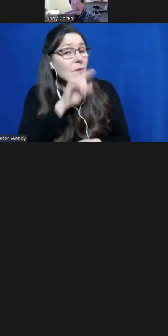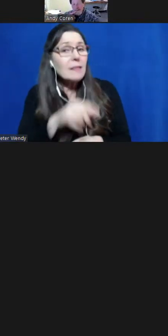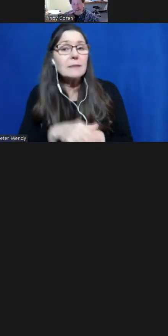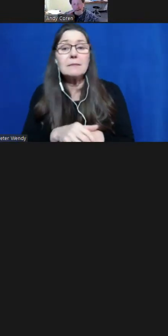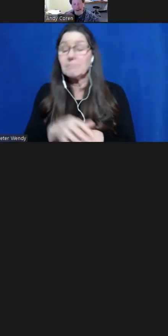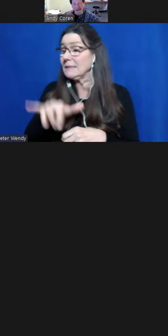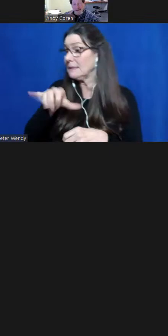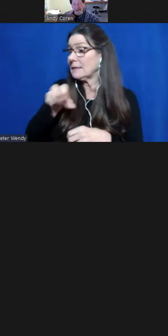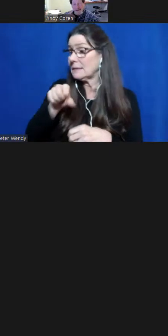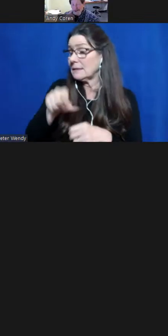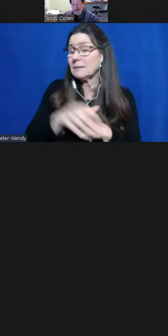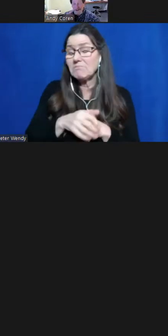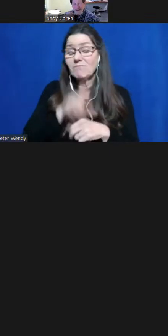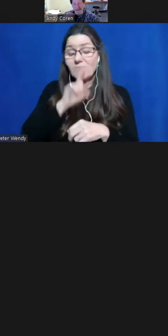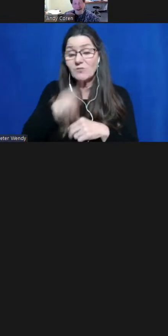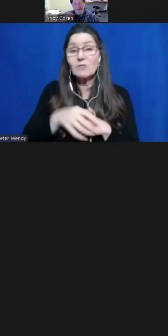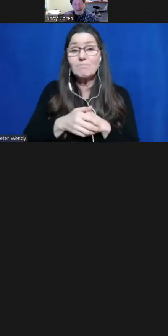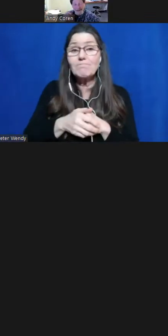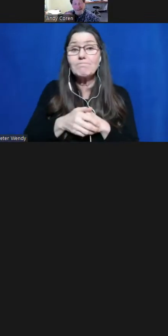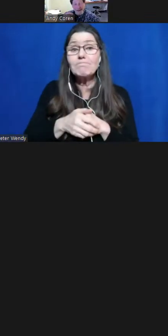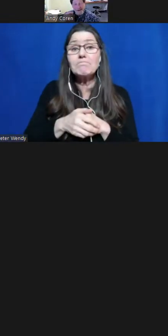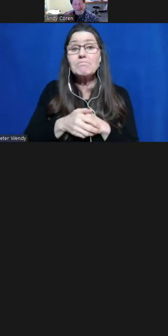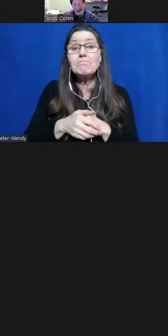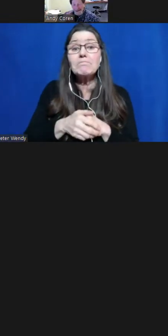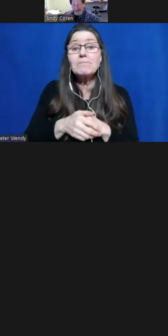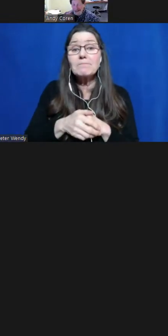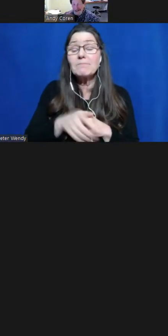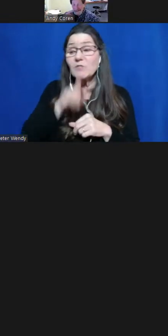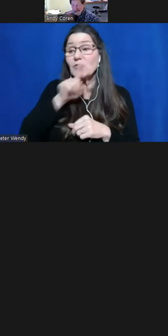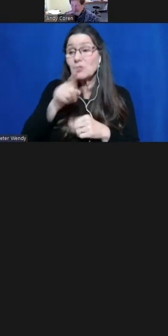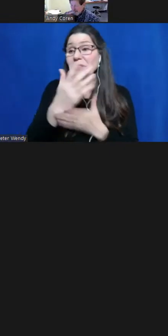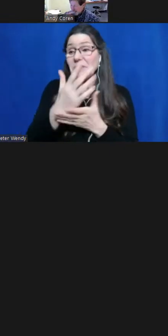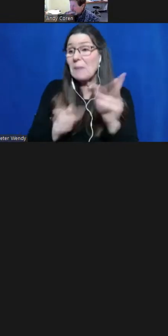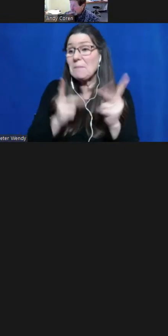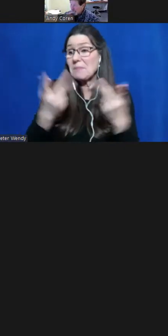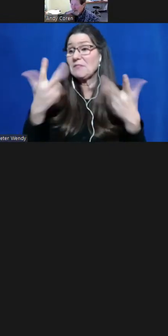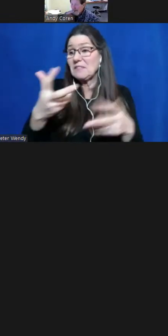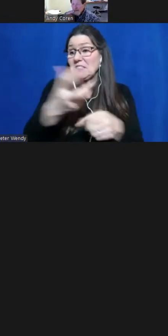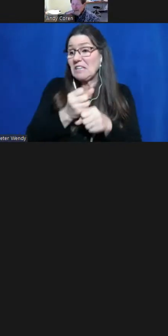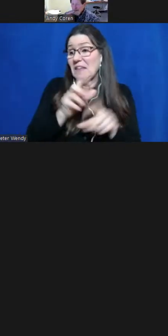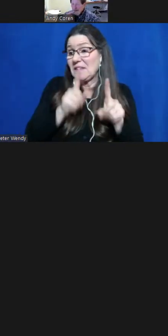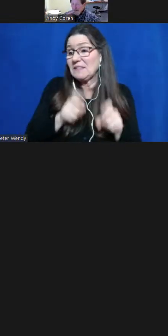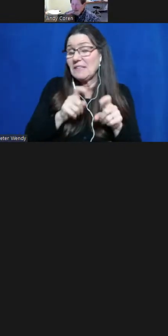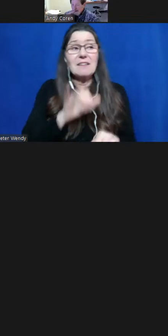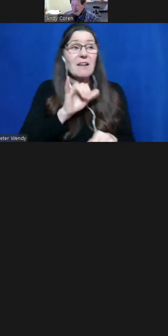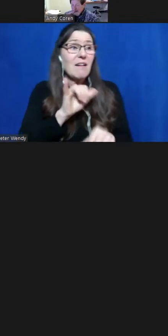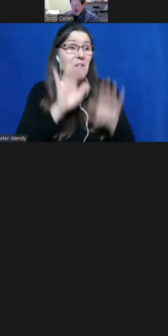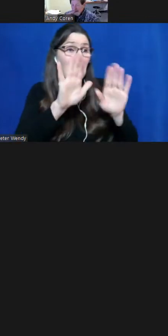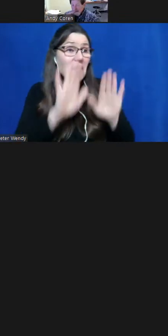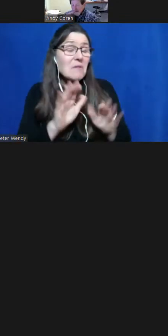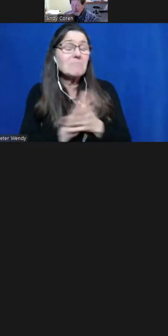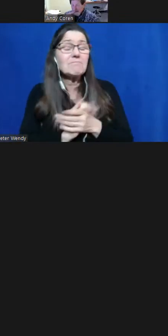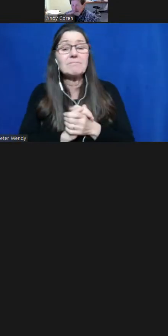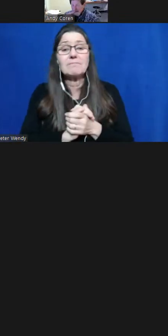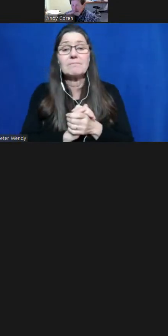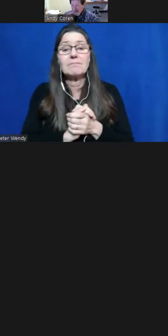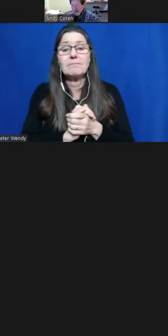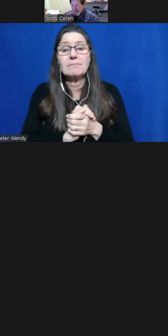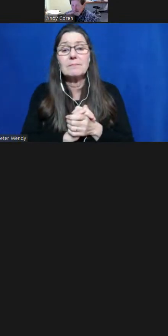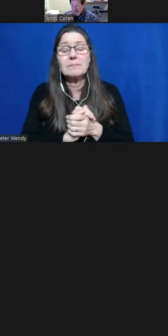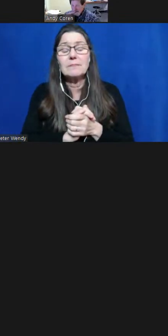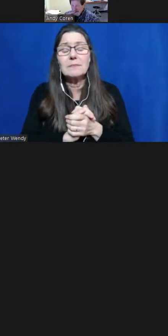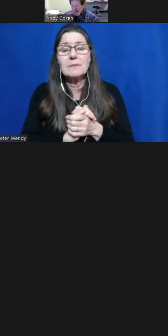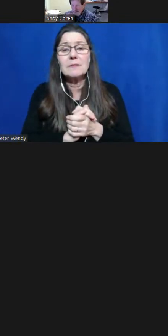yes, we have definite evidence that people have gotten their tests. Okay, great. And the